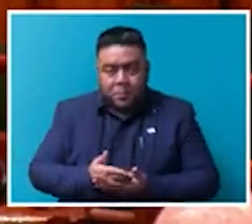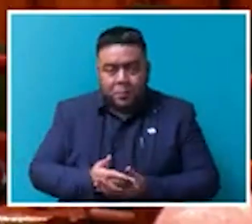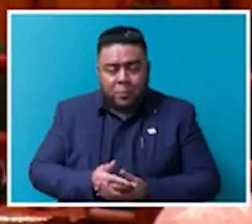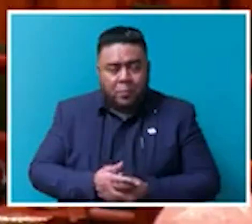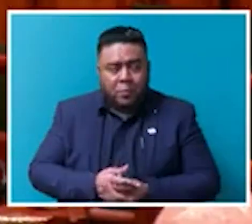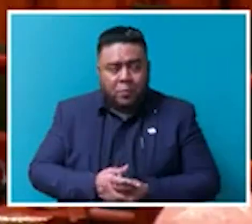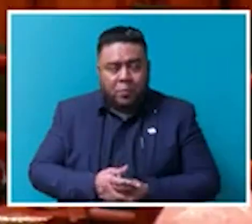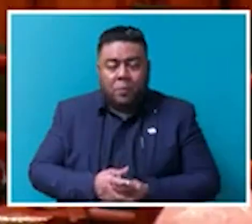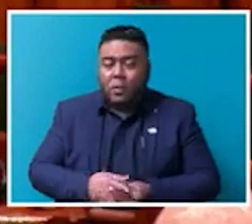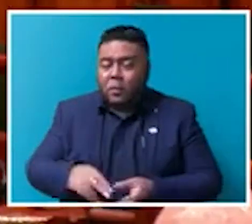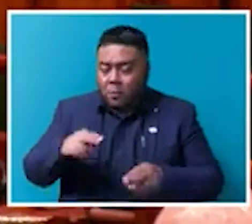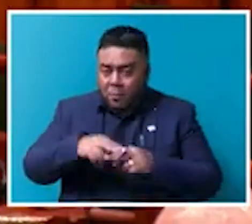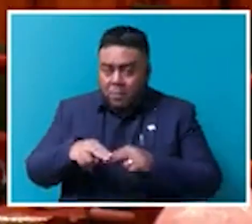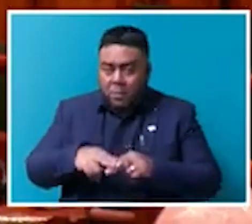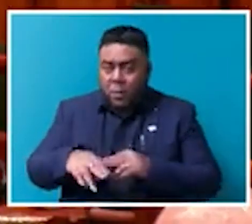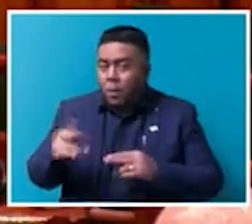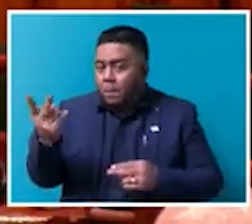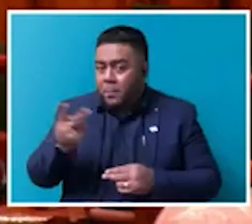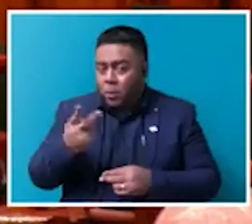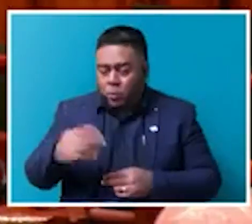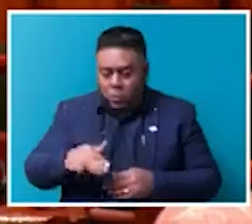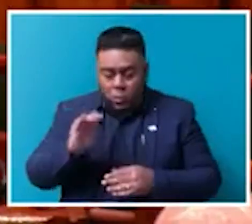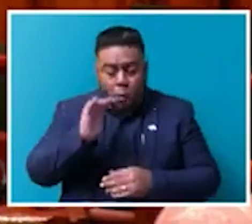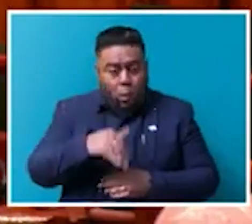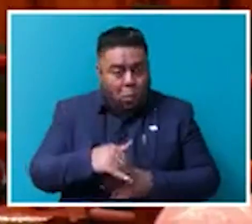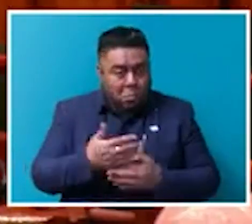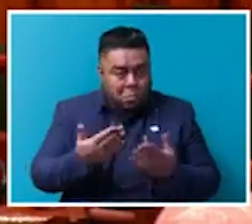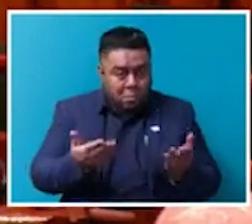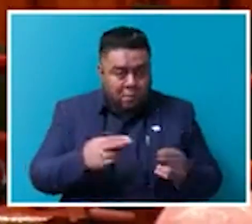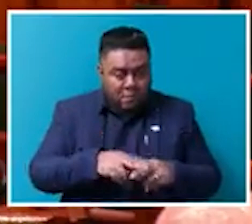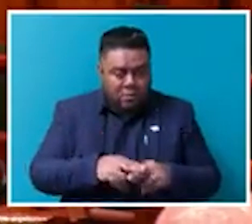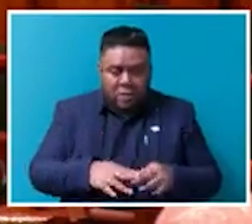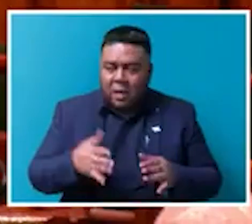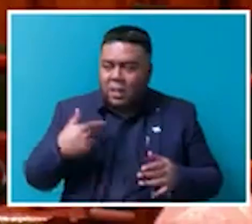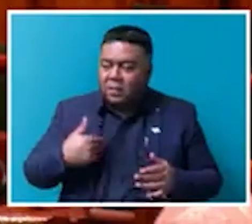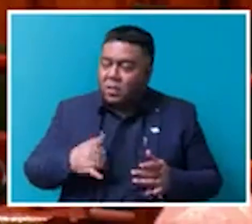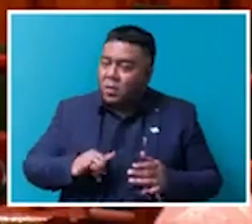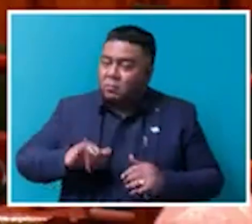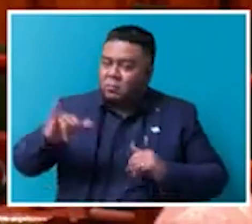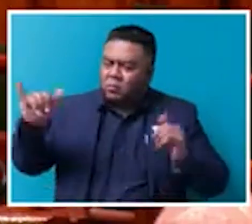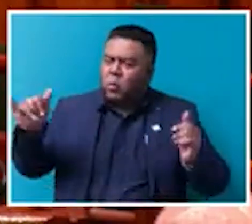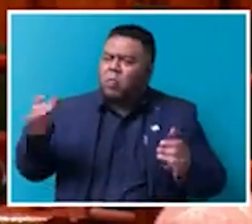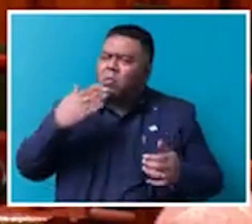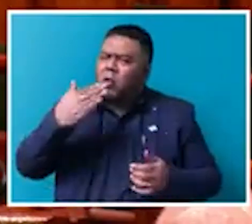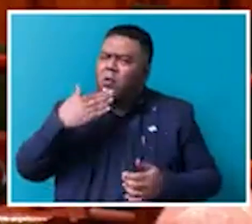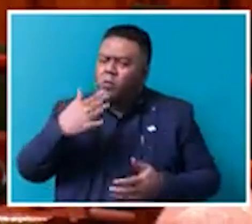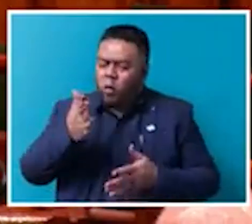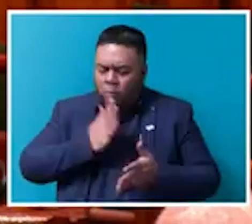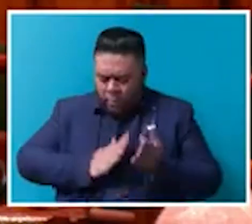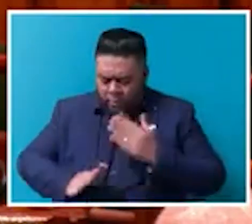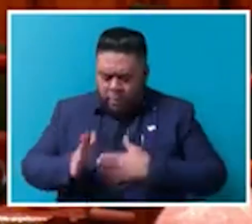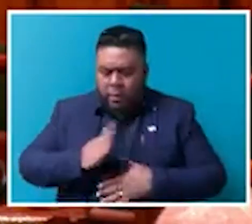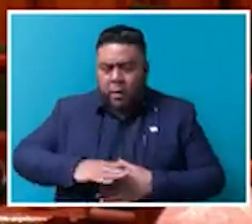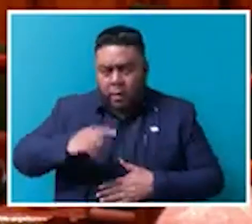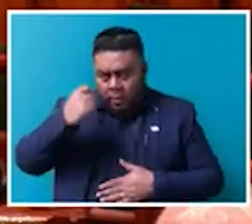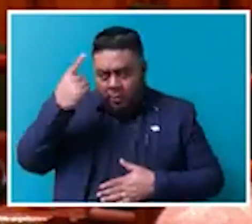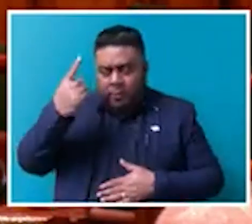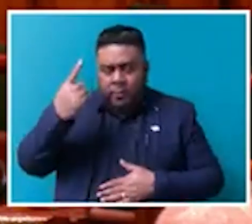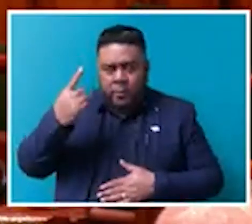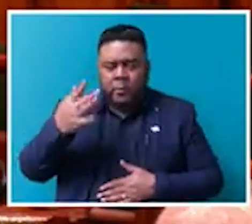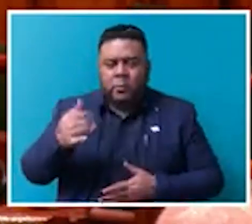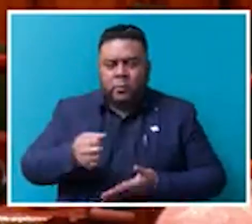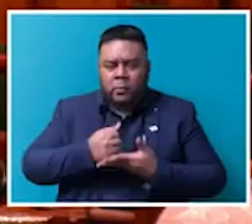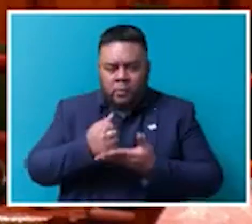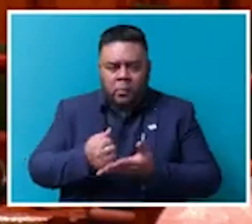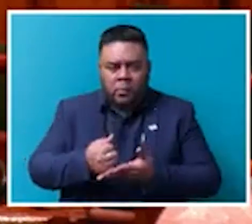and to our fellow Fijians, both at home and living abroad. We thank you most sincerely for your patience, understanding, and support during